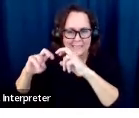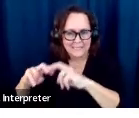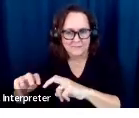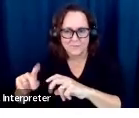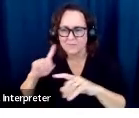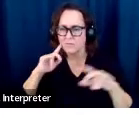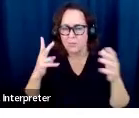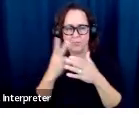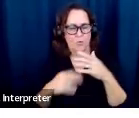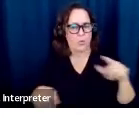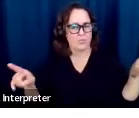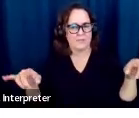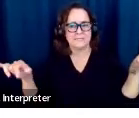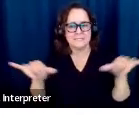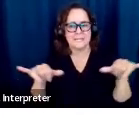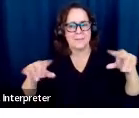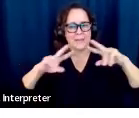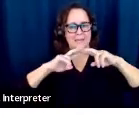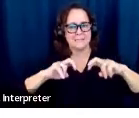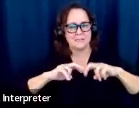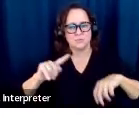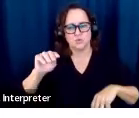waivers.